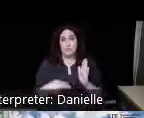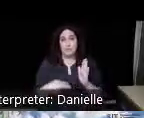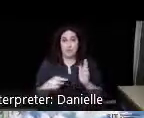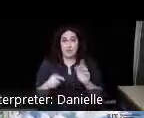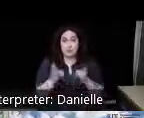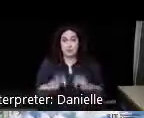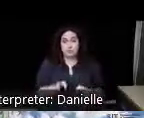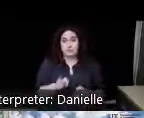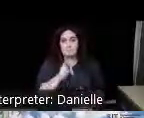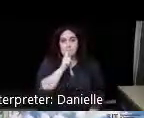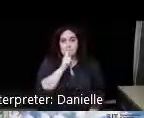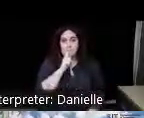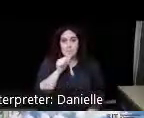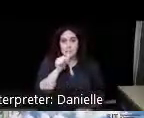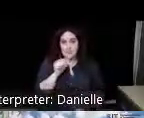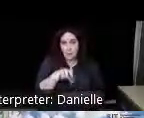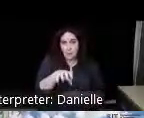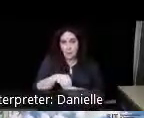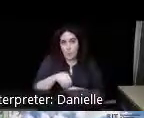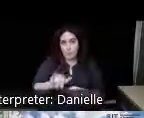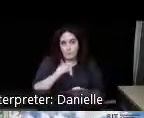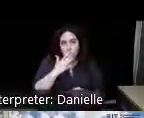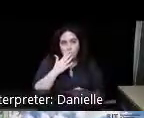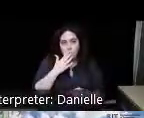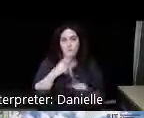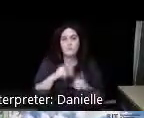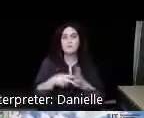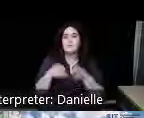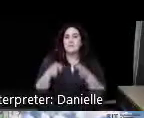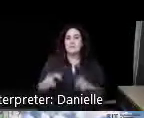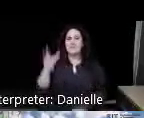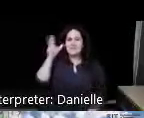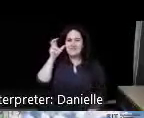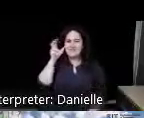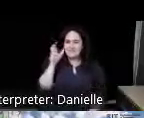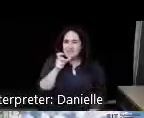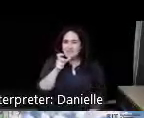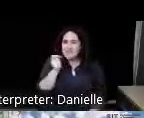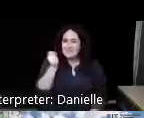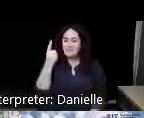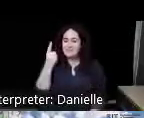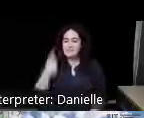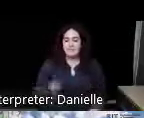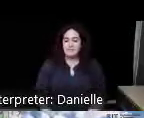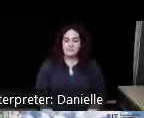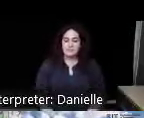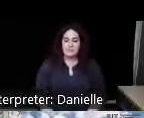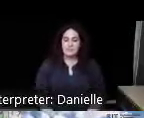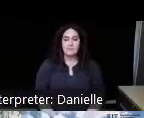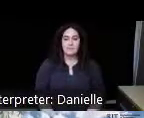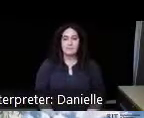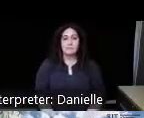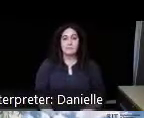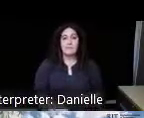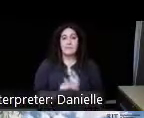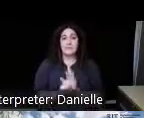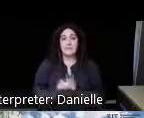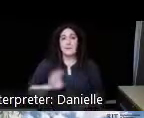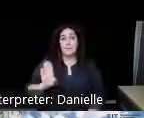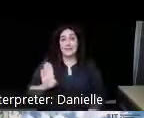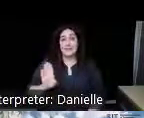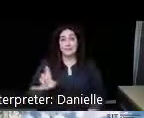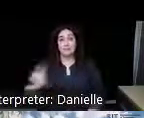necessarily understand what is actually being represented here. On the right side of the slide is